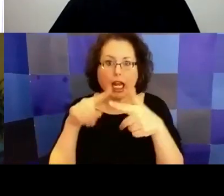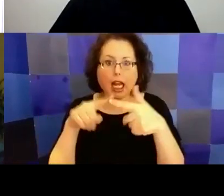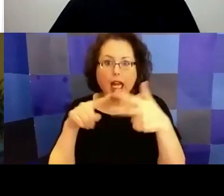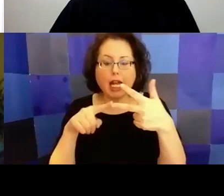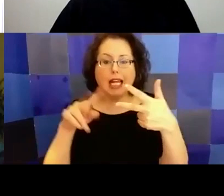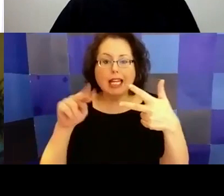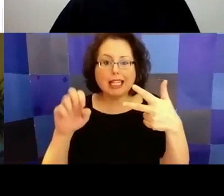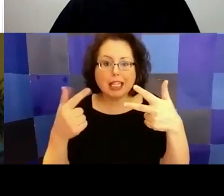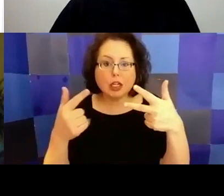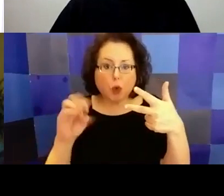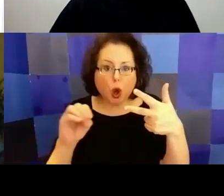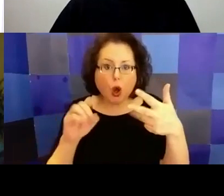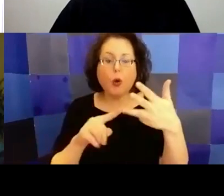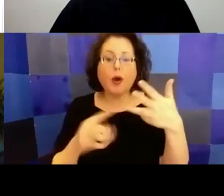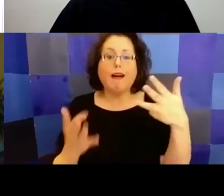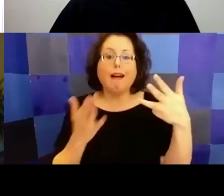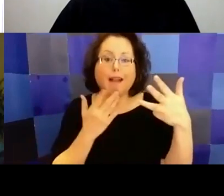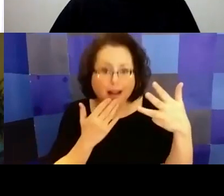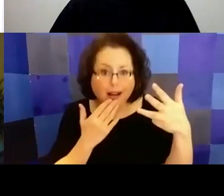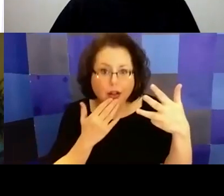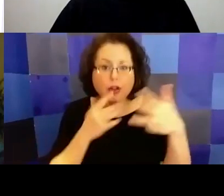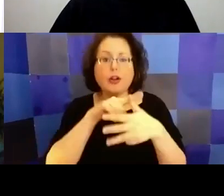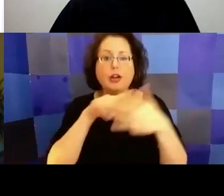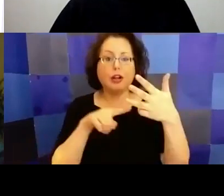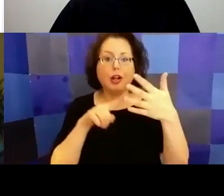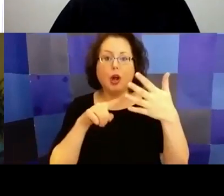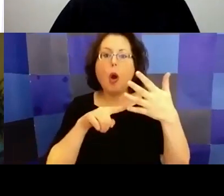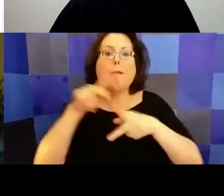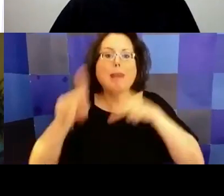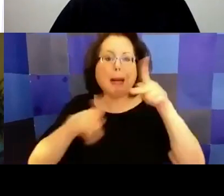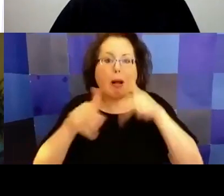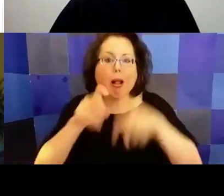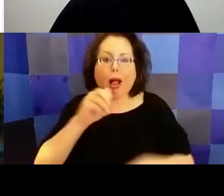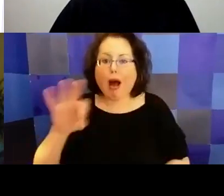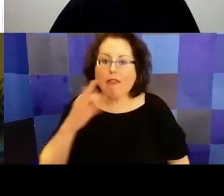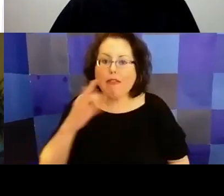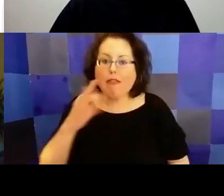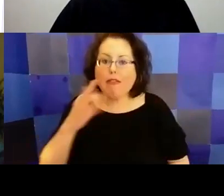colored, nor are we people of color.